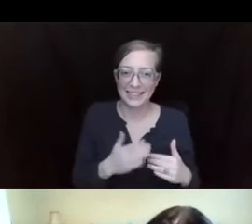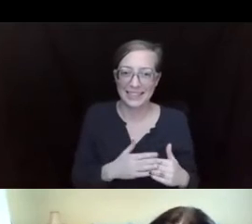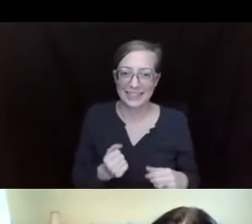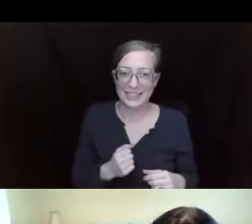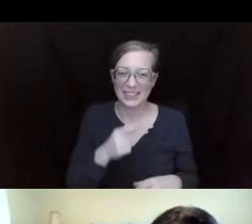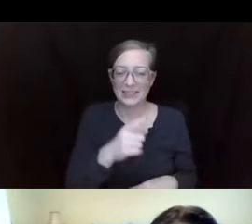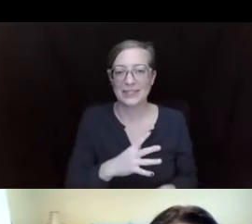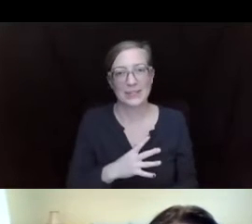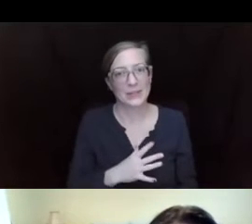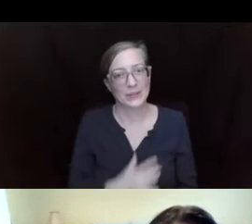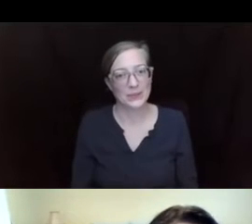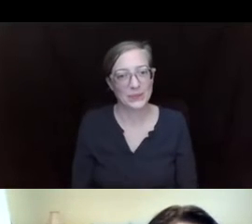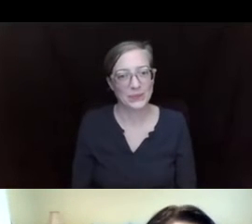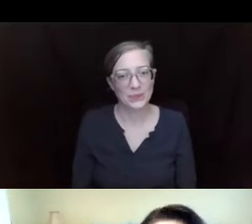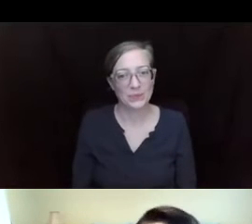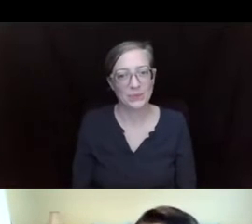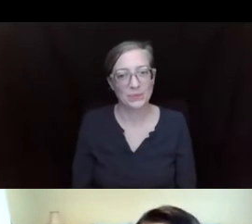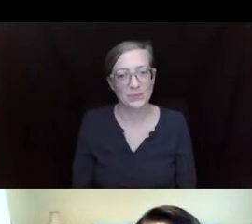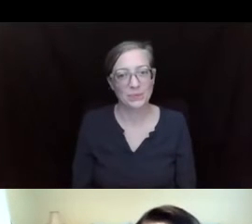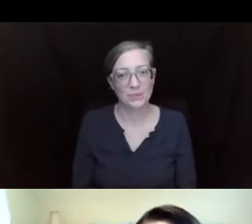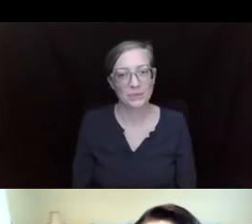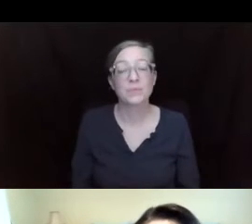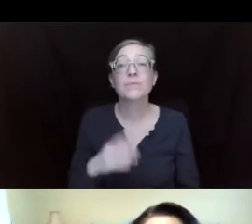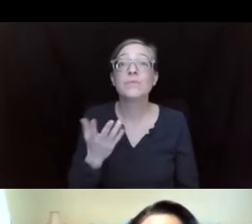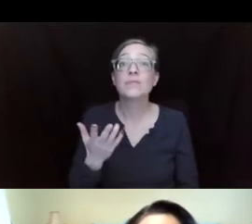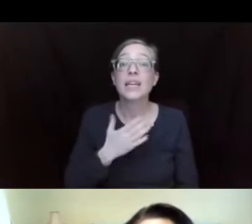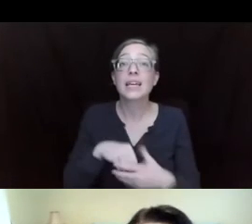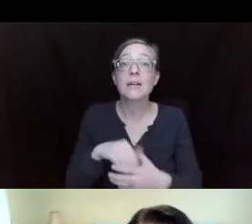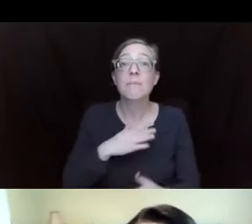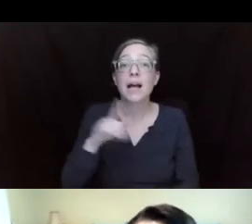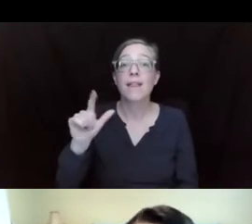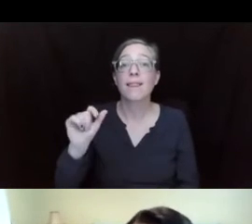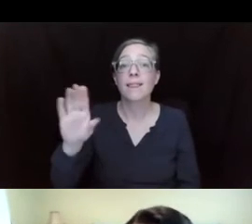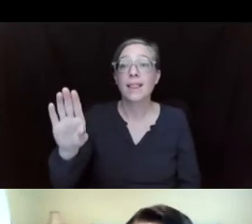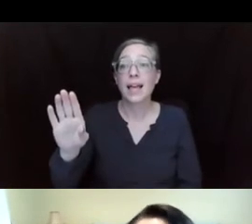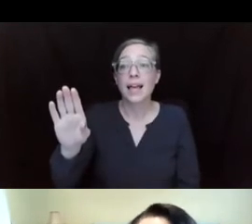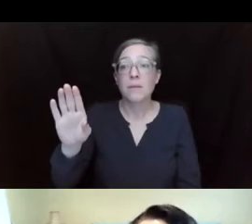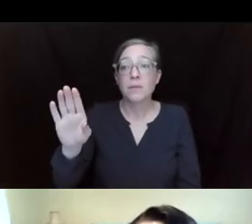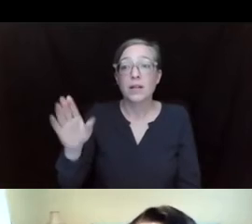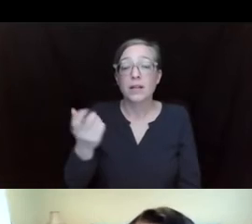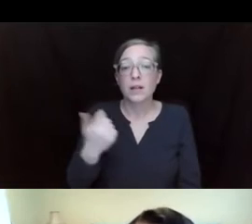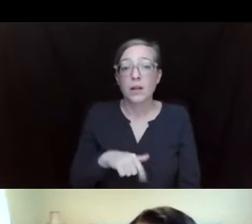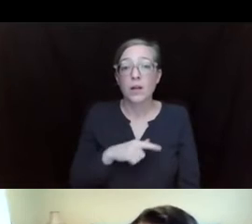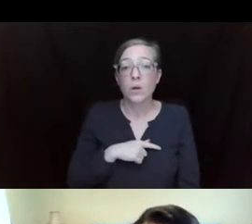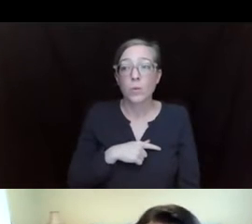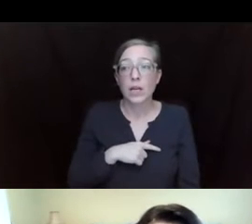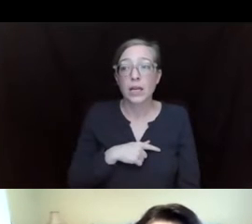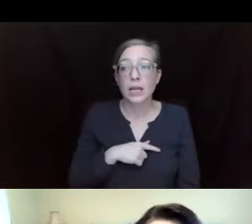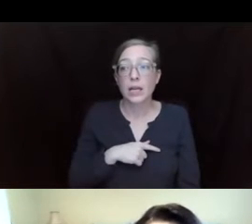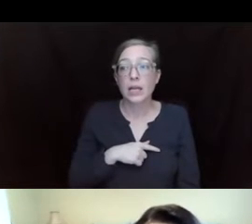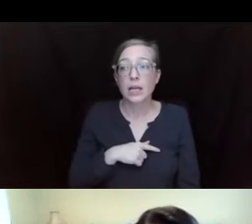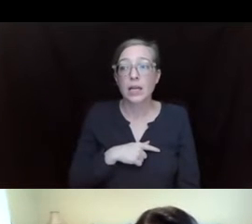nice phenomenon. And actually, in my laboratory, we did a refinement of a method for measuring electrosmotic